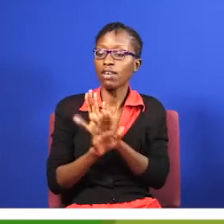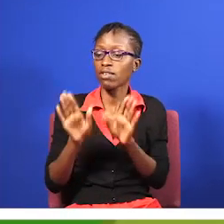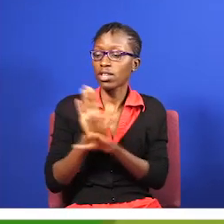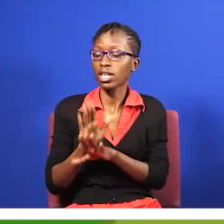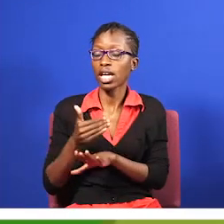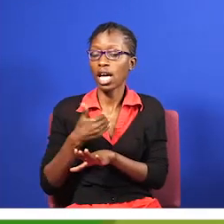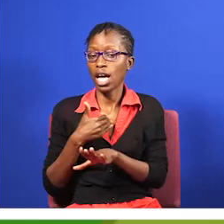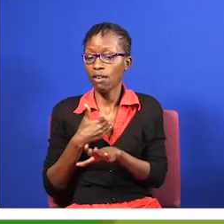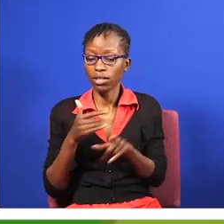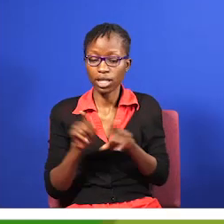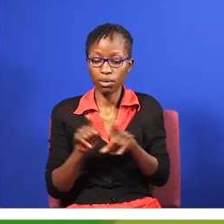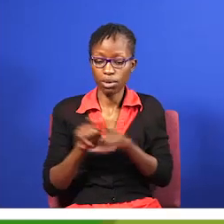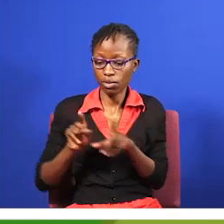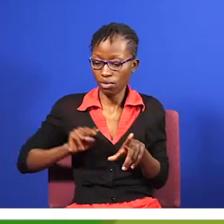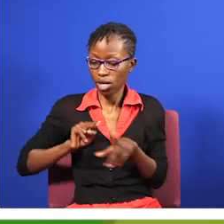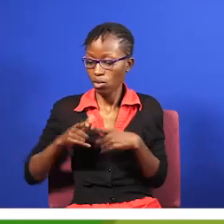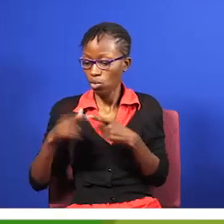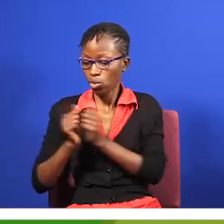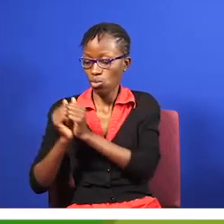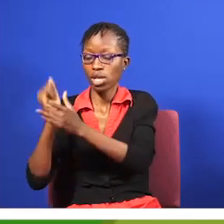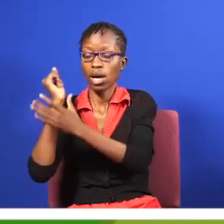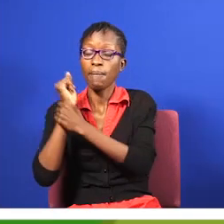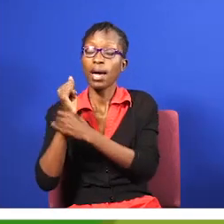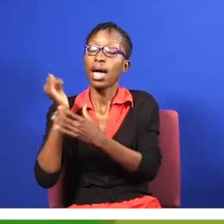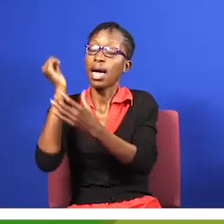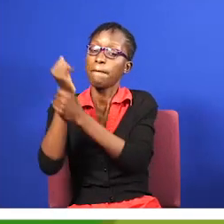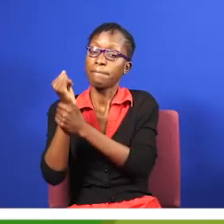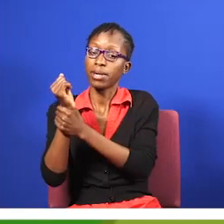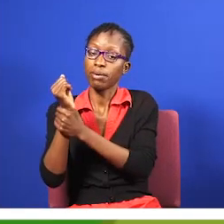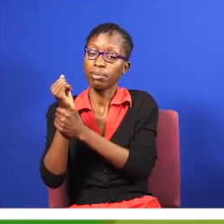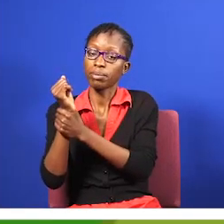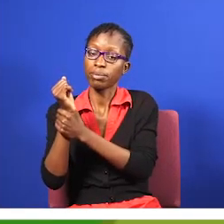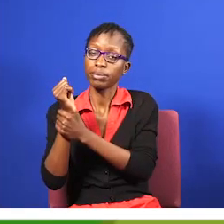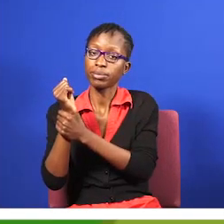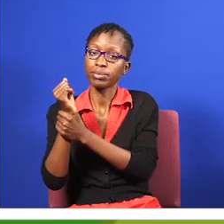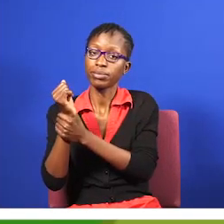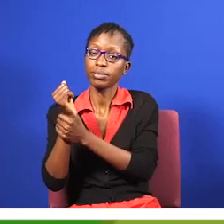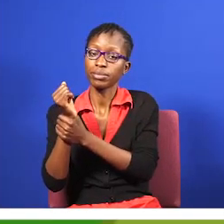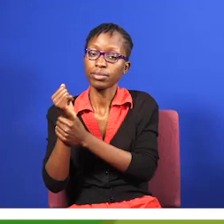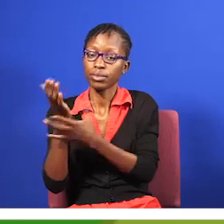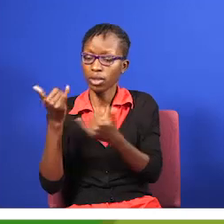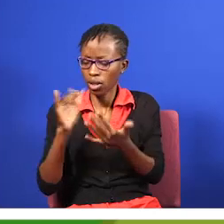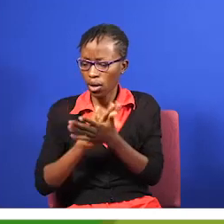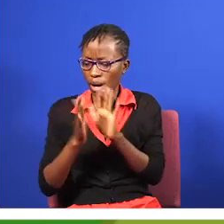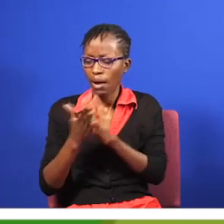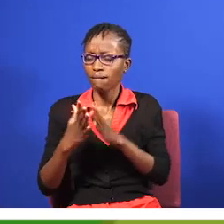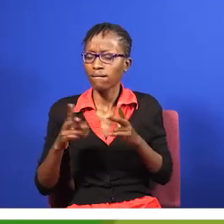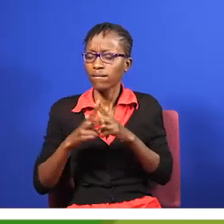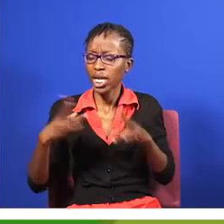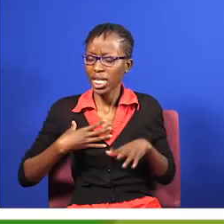he had, and Lot went with him. Abraham had become very